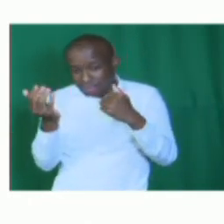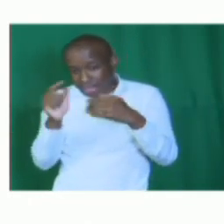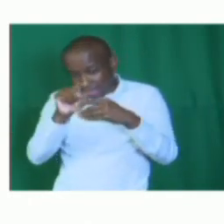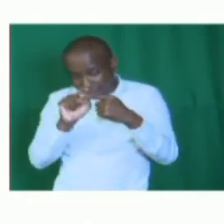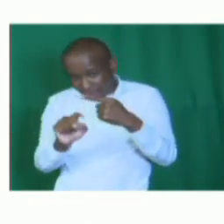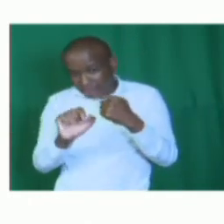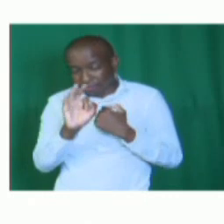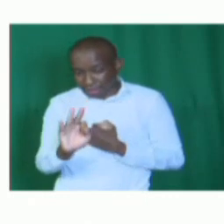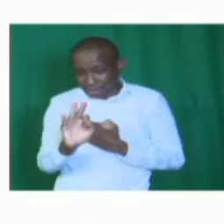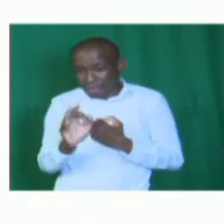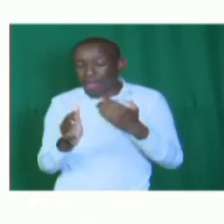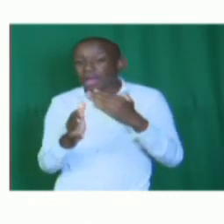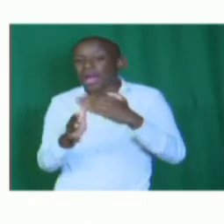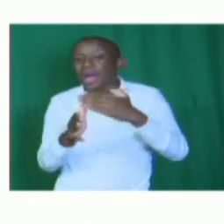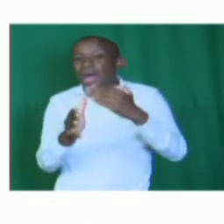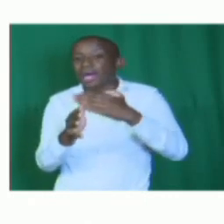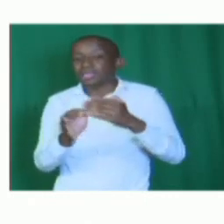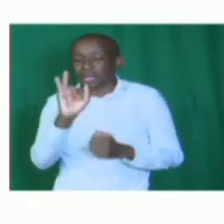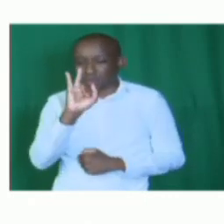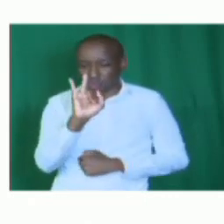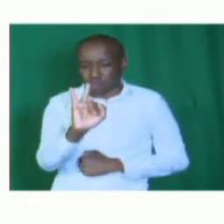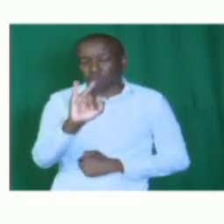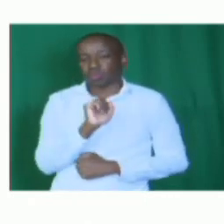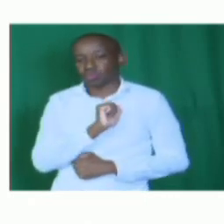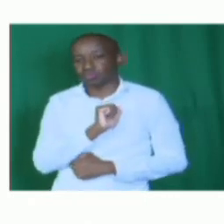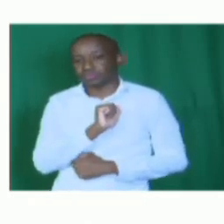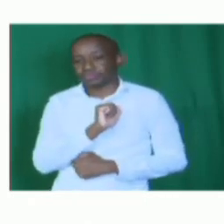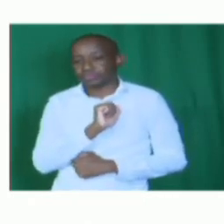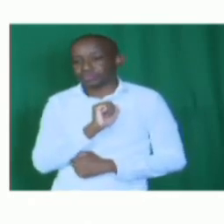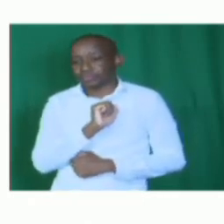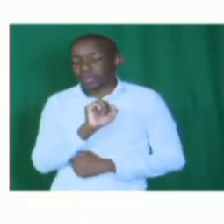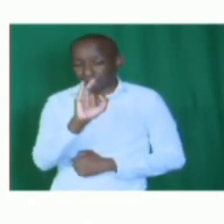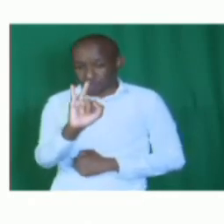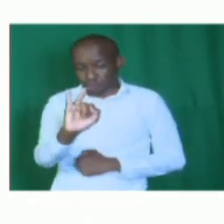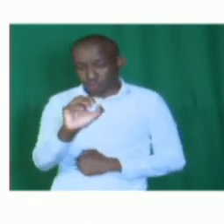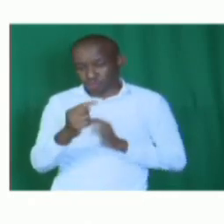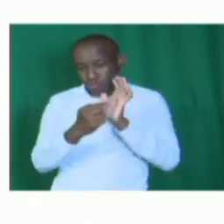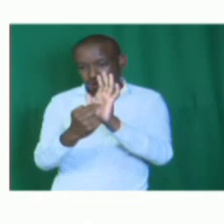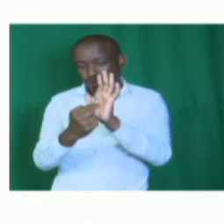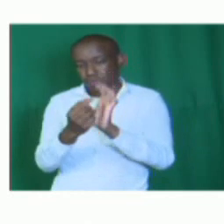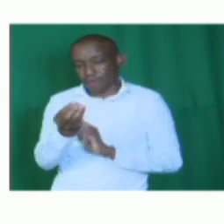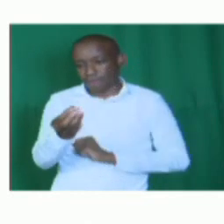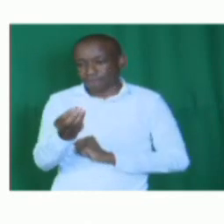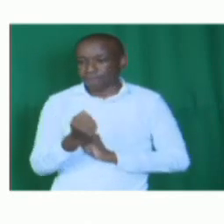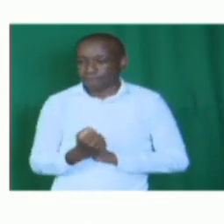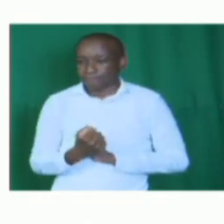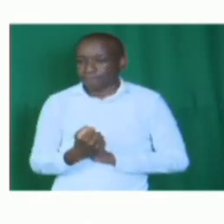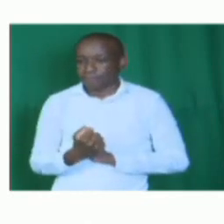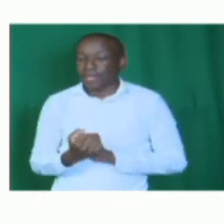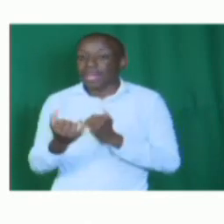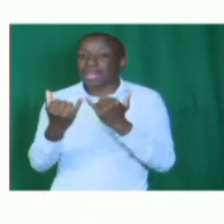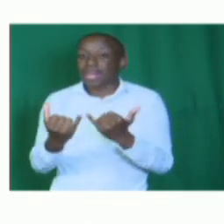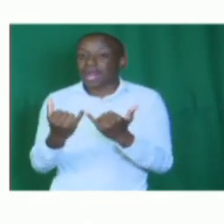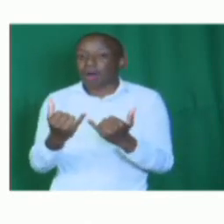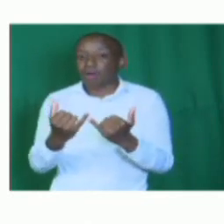-6/3, which is equal to 2. So here is the 2. Let us go on to